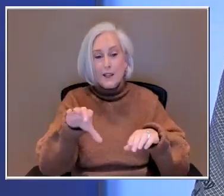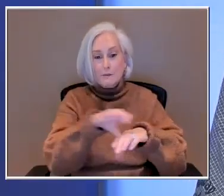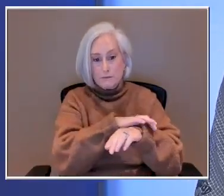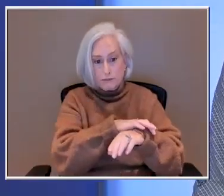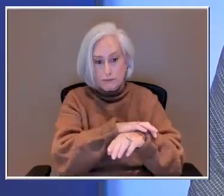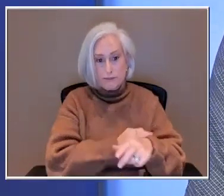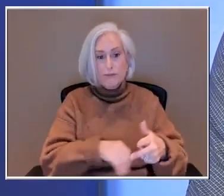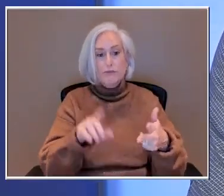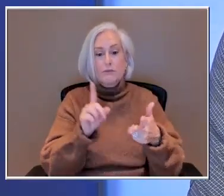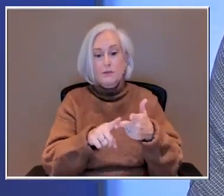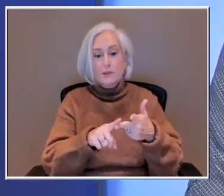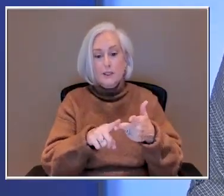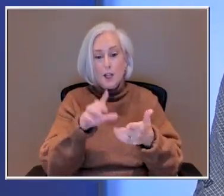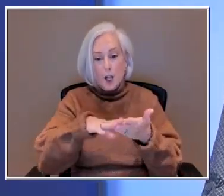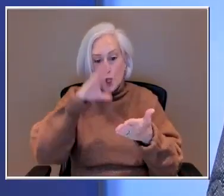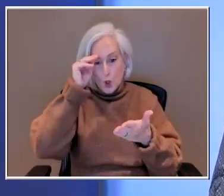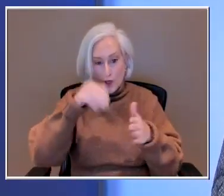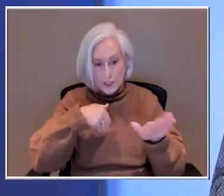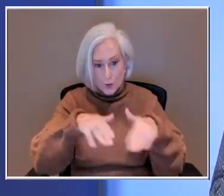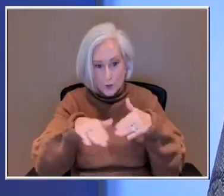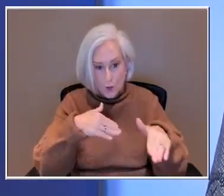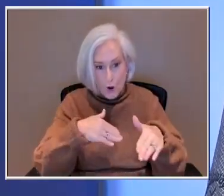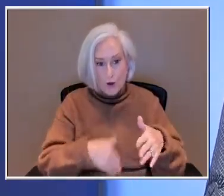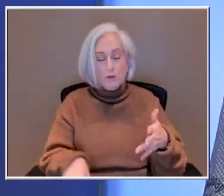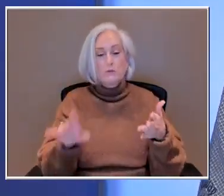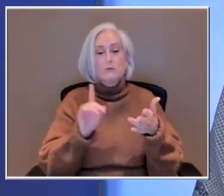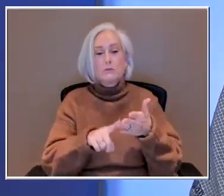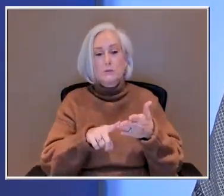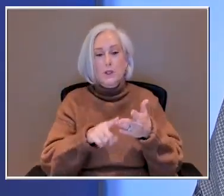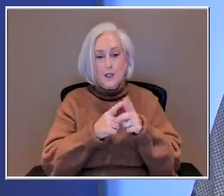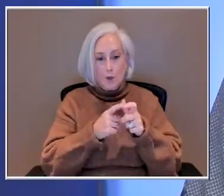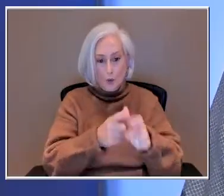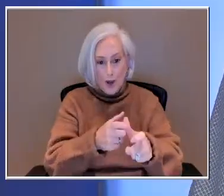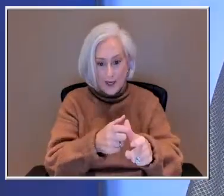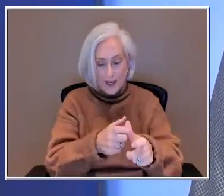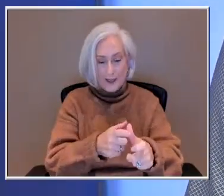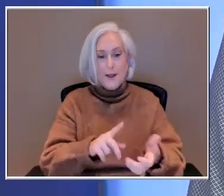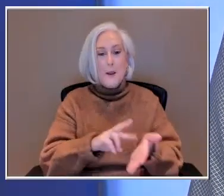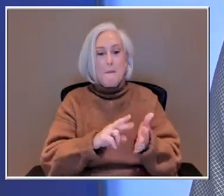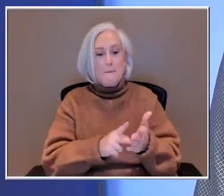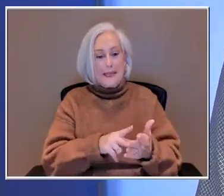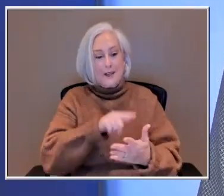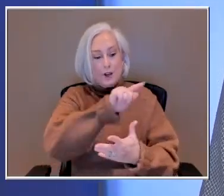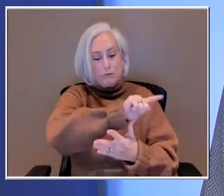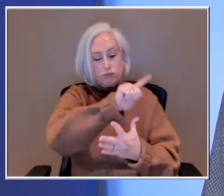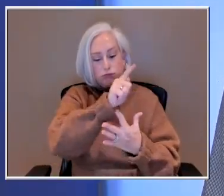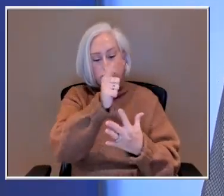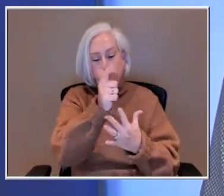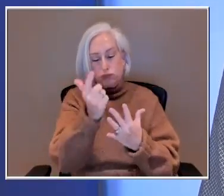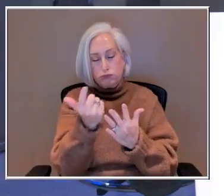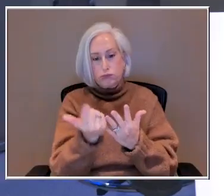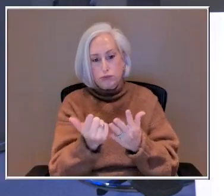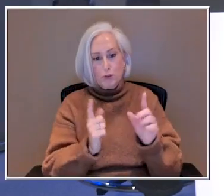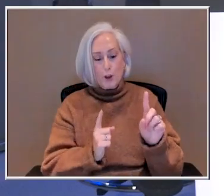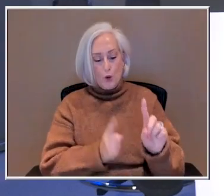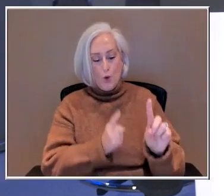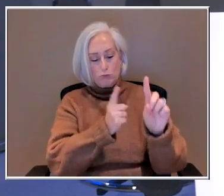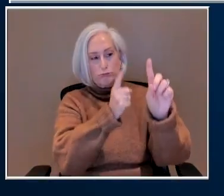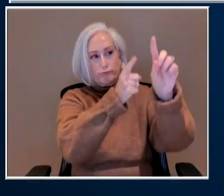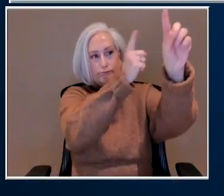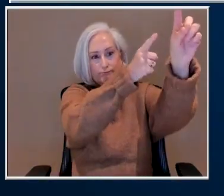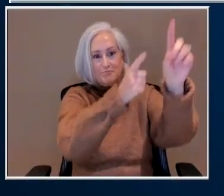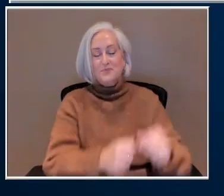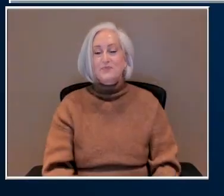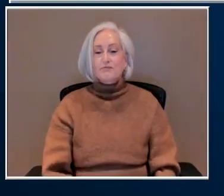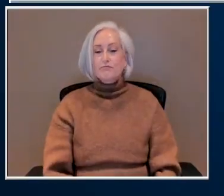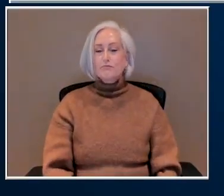have to, in order to get their final goal, we have to accomplish this first, it really helps kind of frame that conversation. John, what was the hardest part of